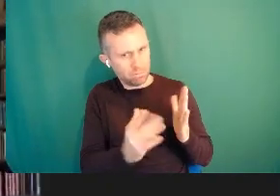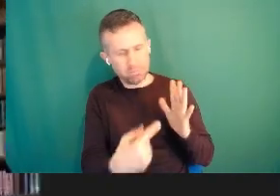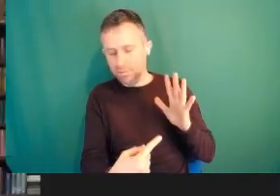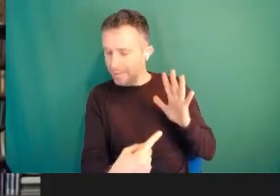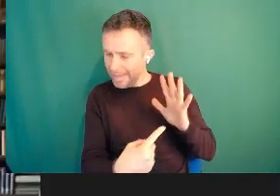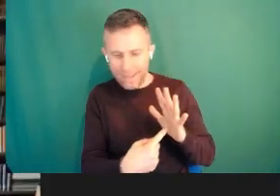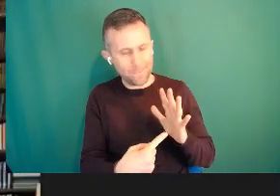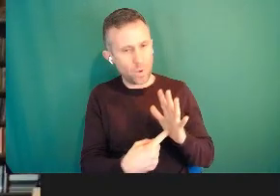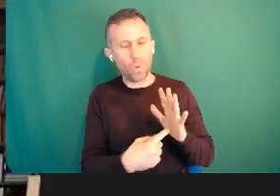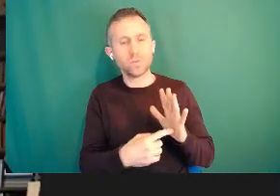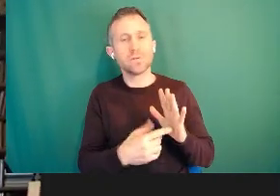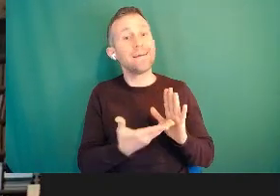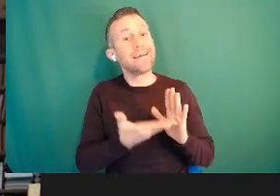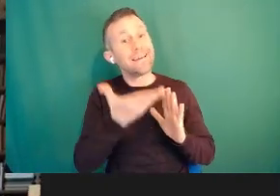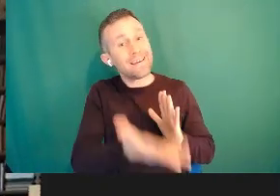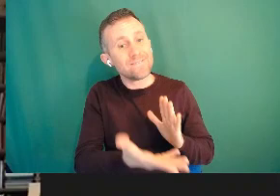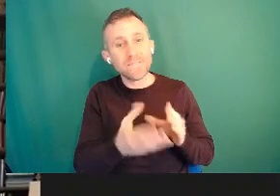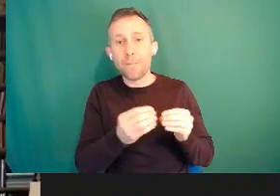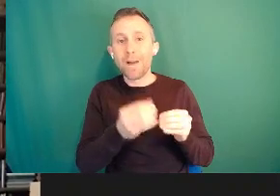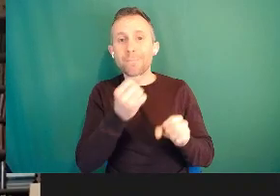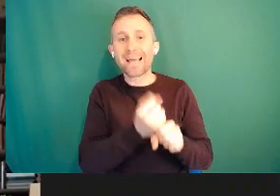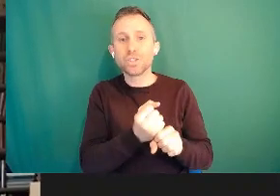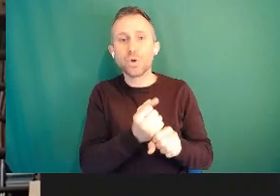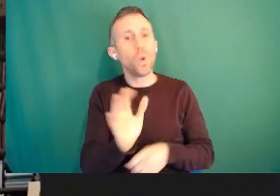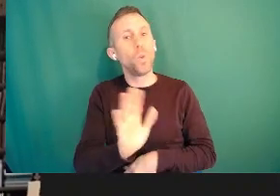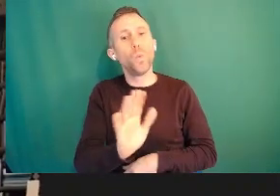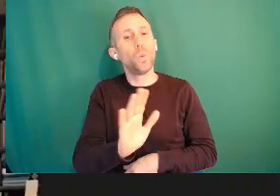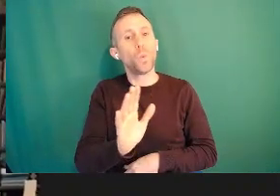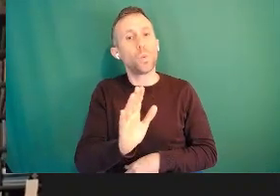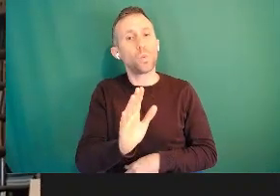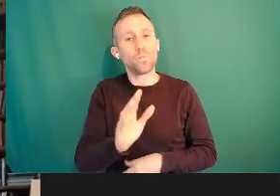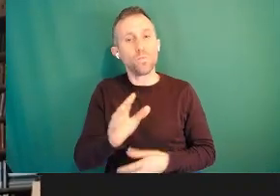where Bamber and